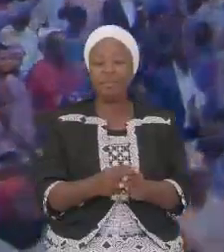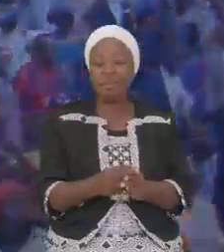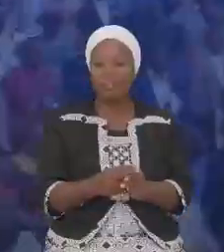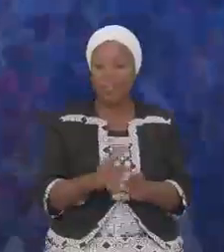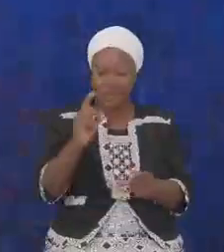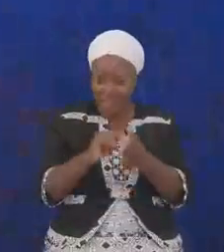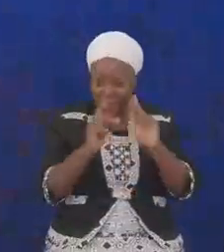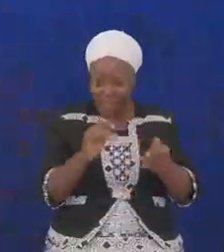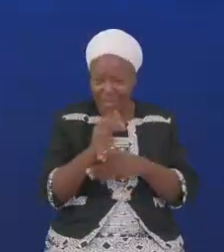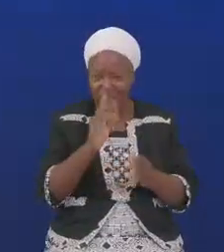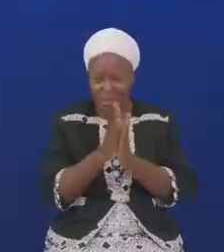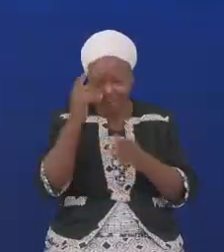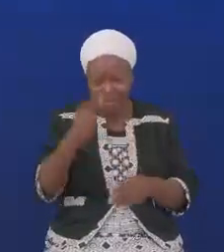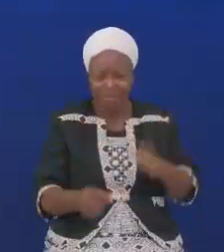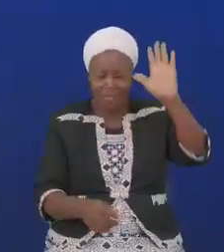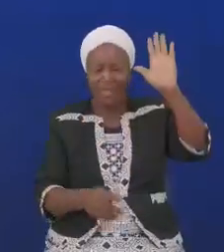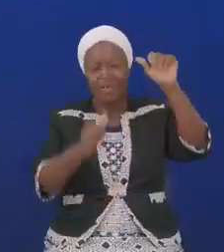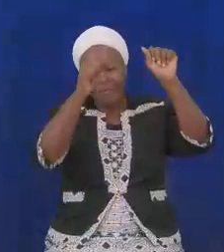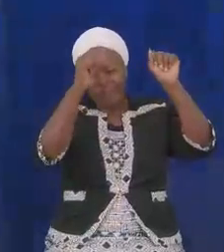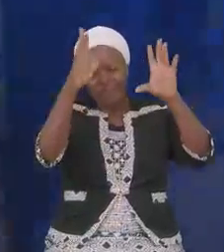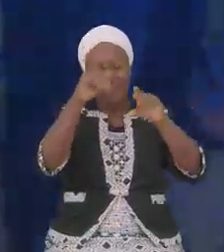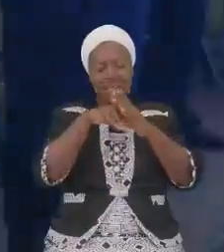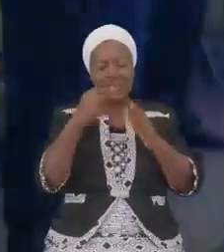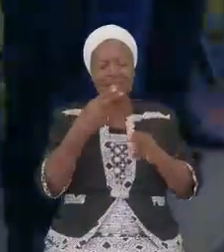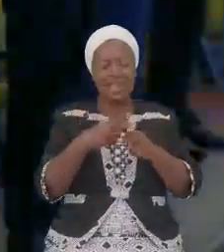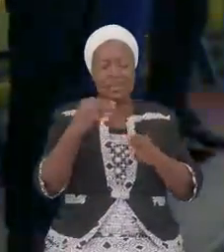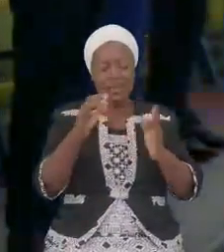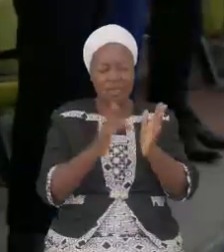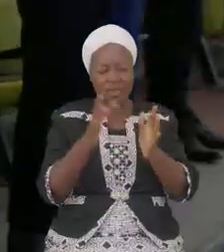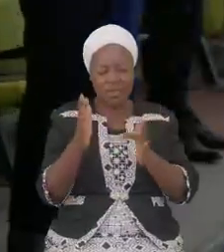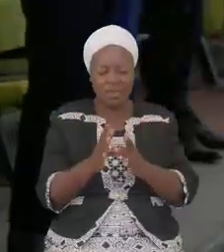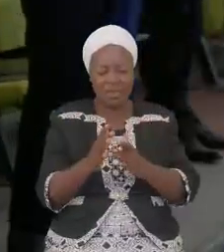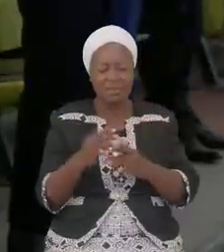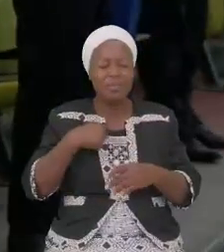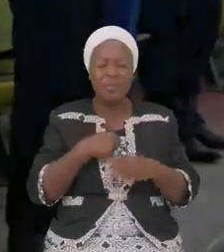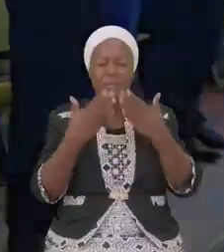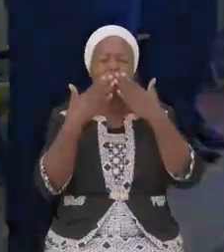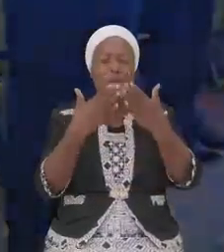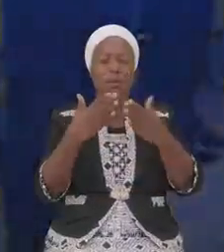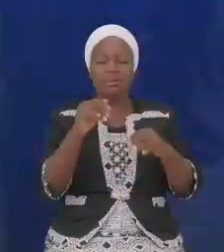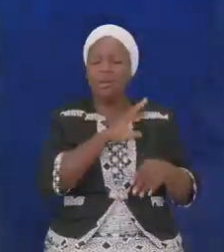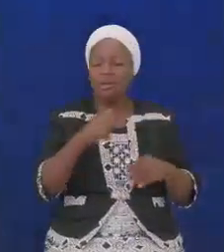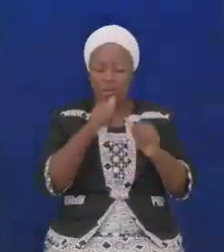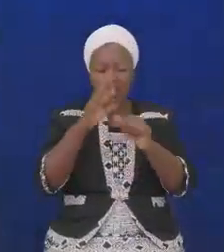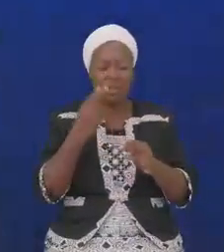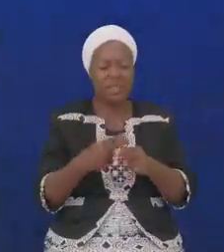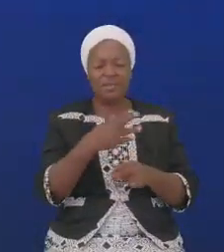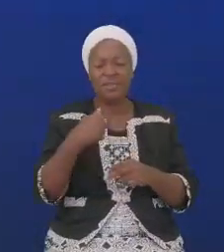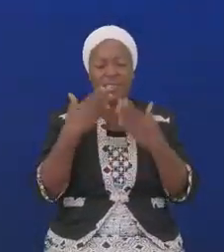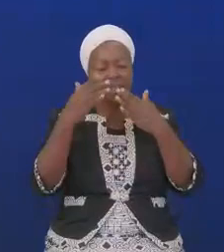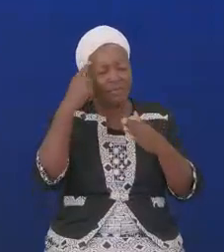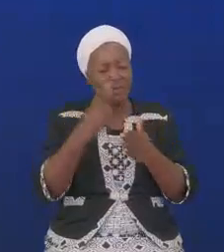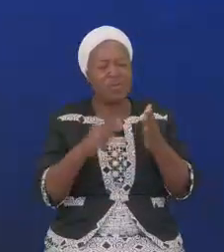Where is the person I'm praying for? Father, in the name of Jesus, we thank you and we bless your name. We thank you for what